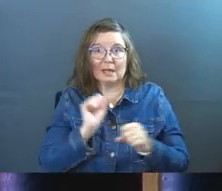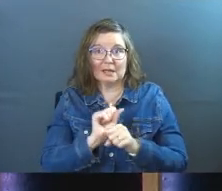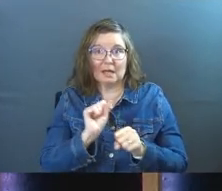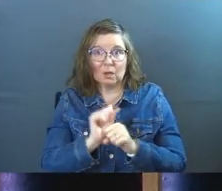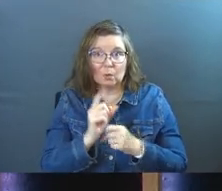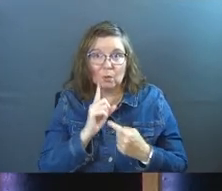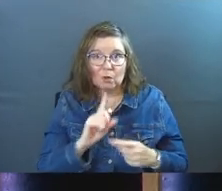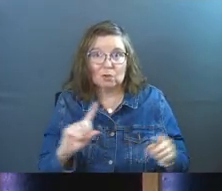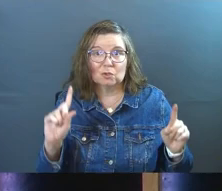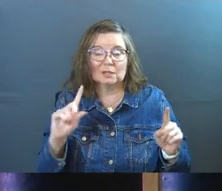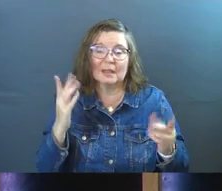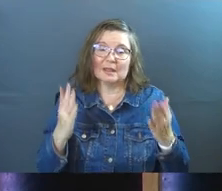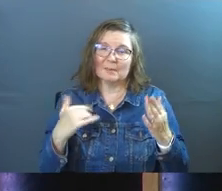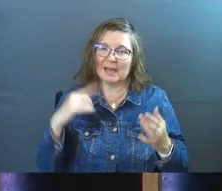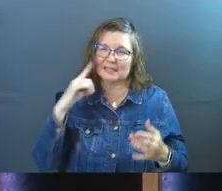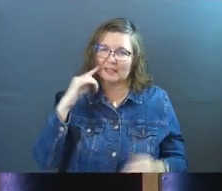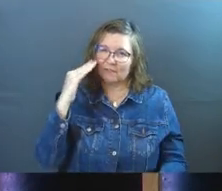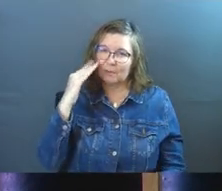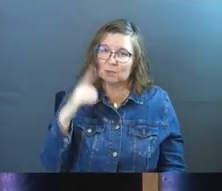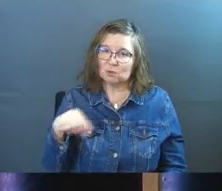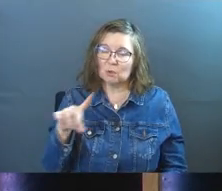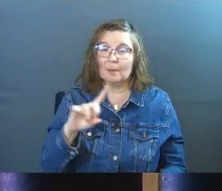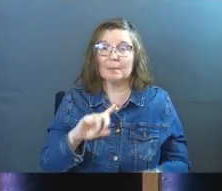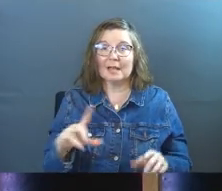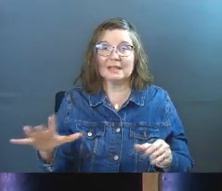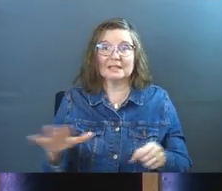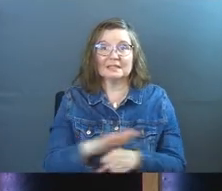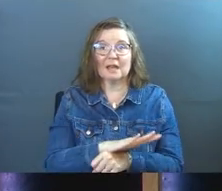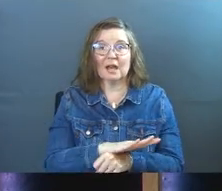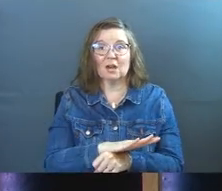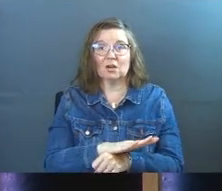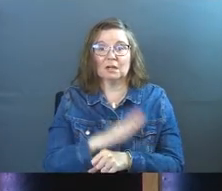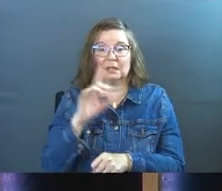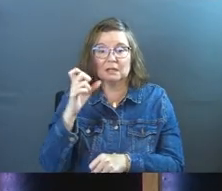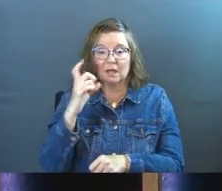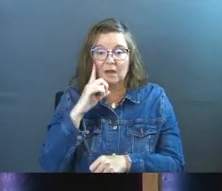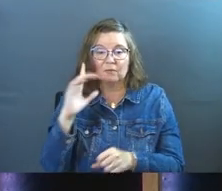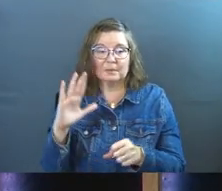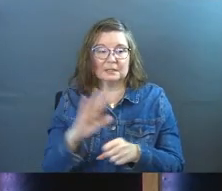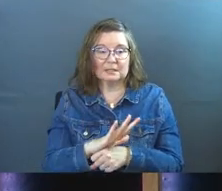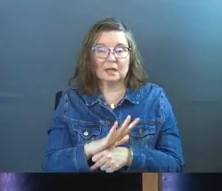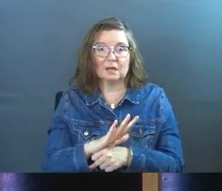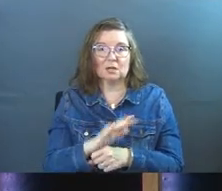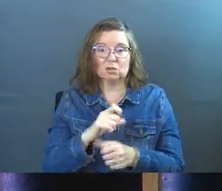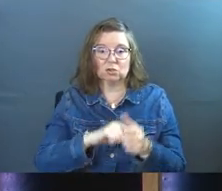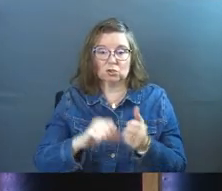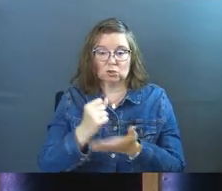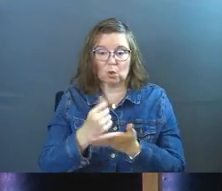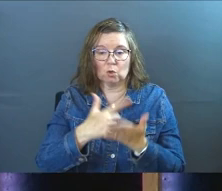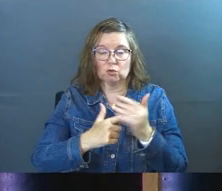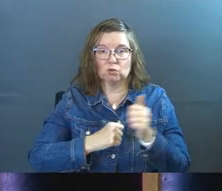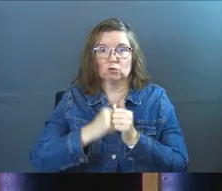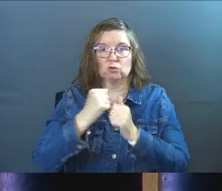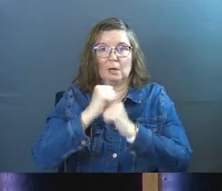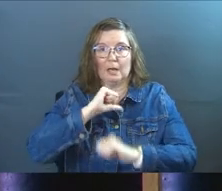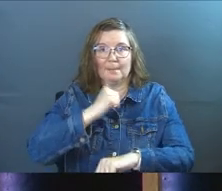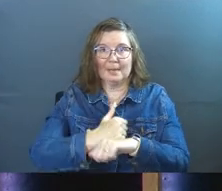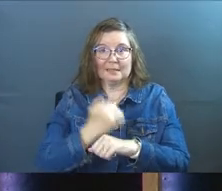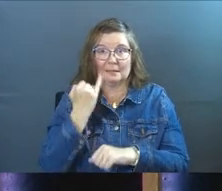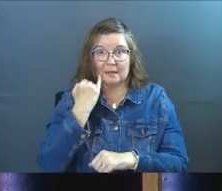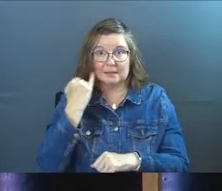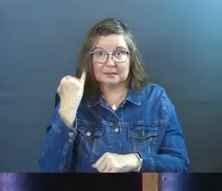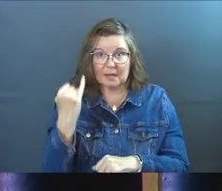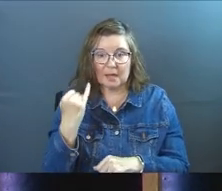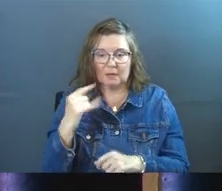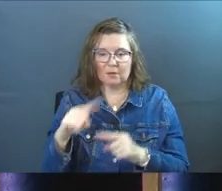works. And this might sound familiar to you, but the entire government, the entire social structure is based on this